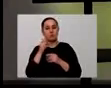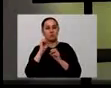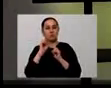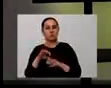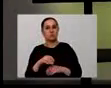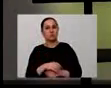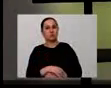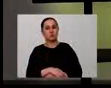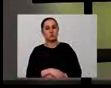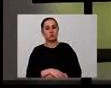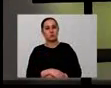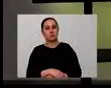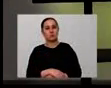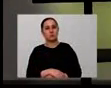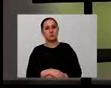tashlandi.